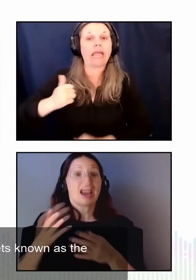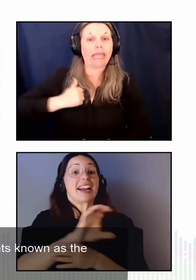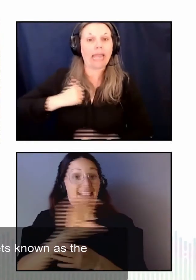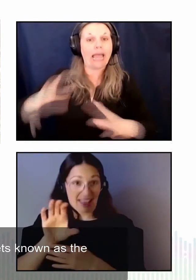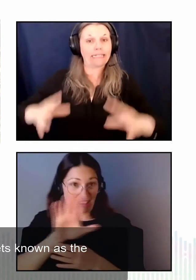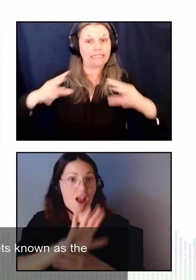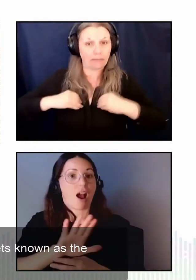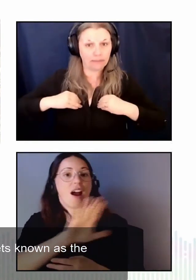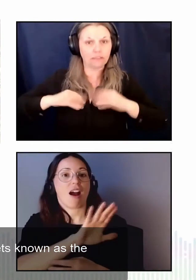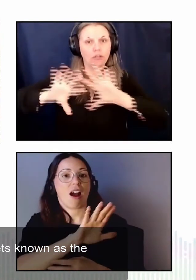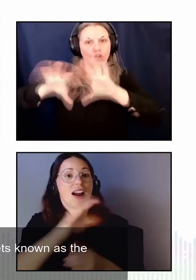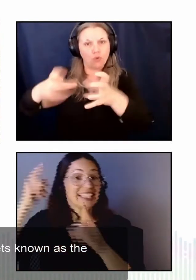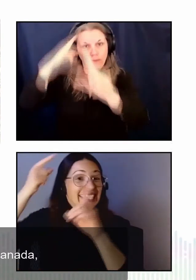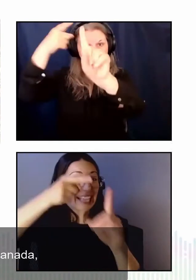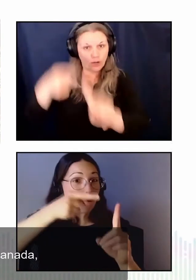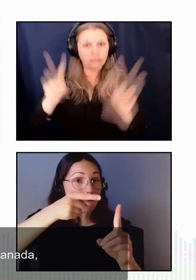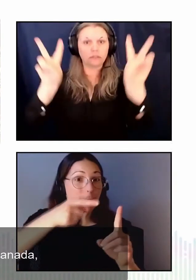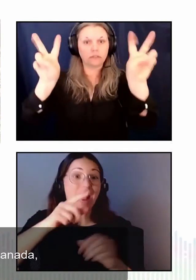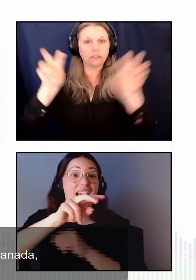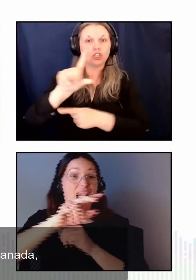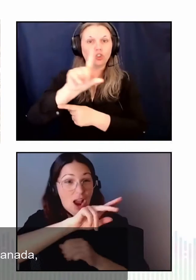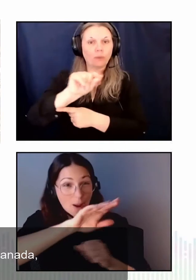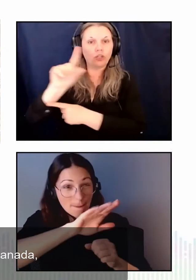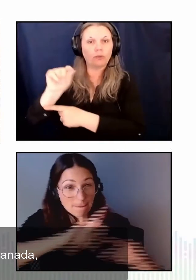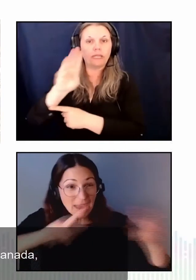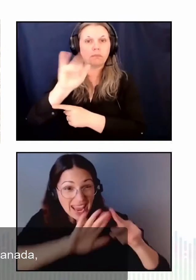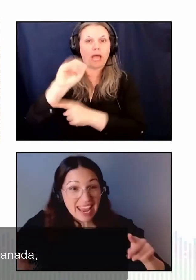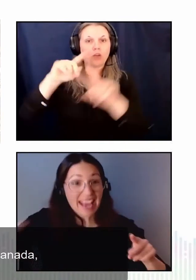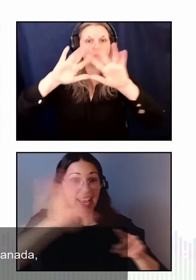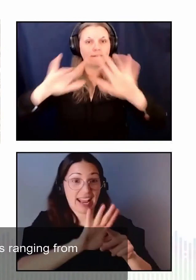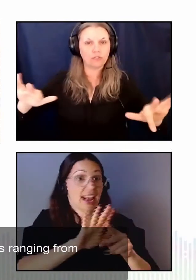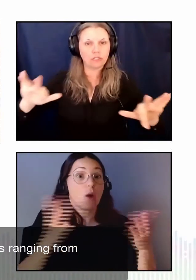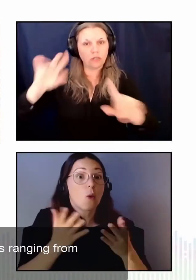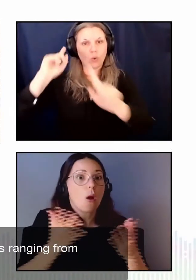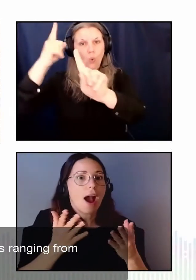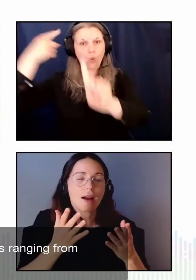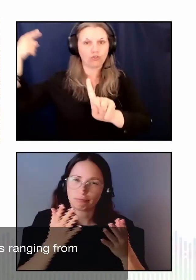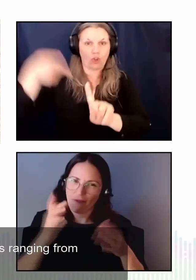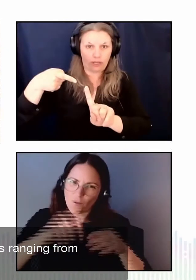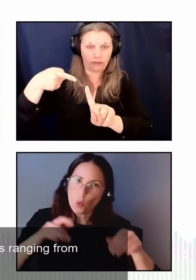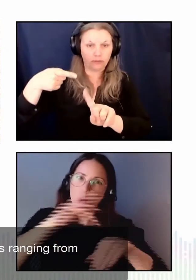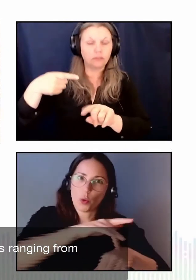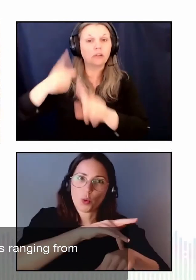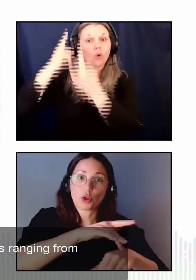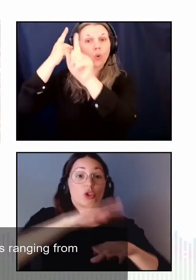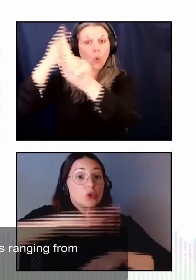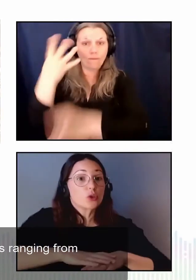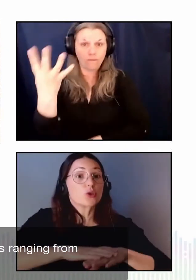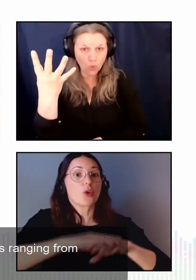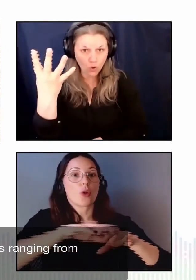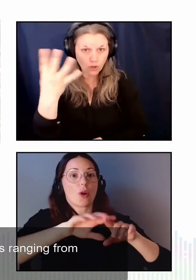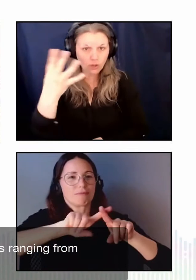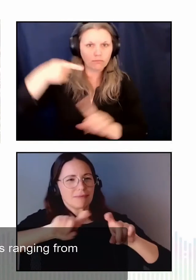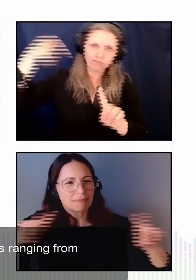the 2020 biodiversity goals and targets for Canada. These 4 goals and 19